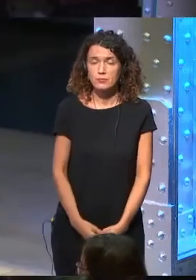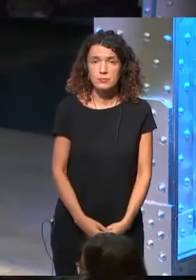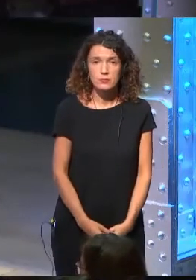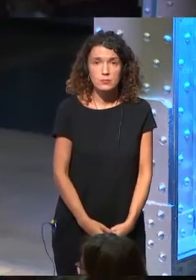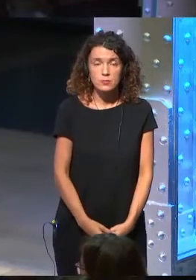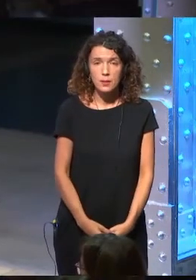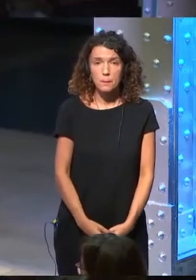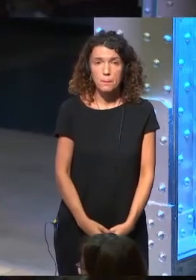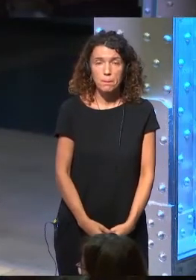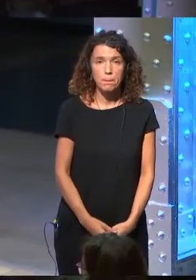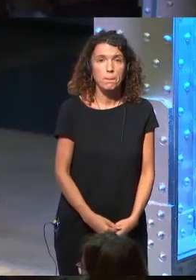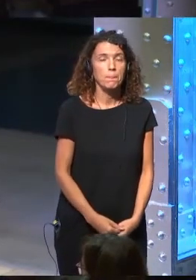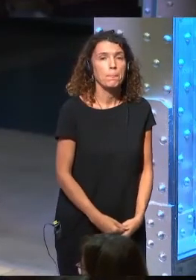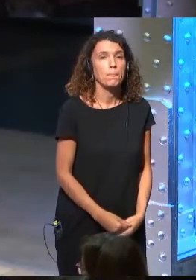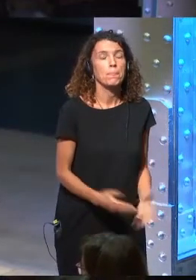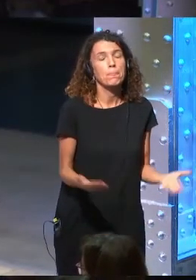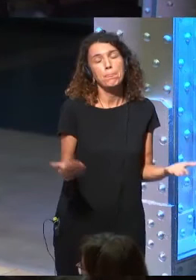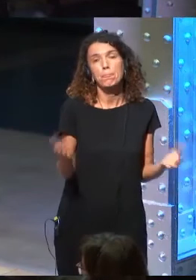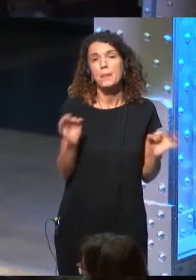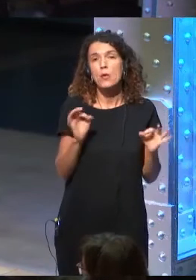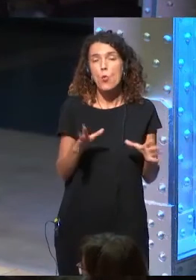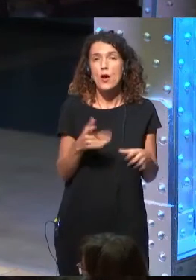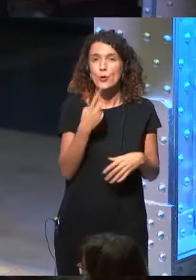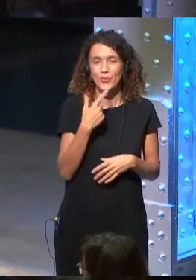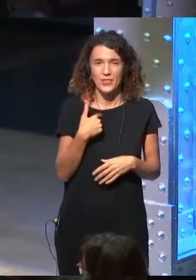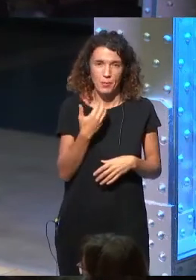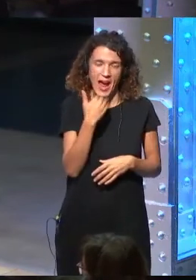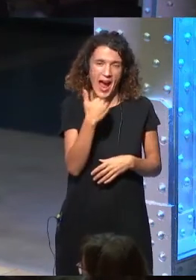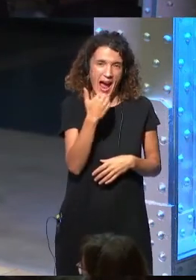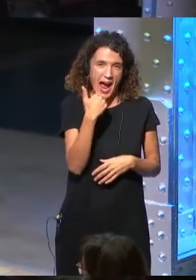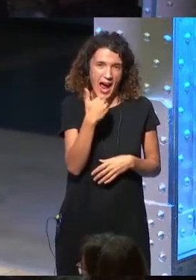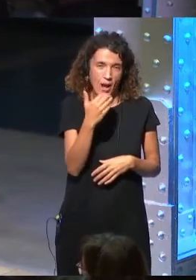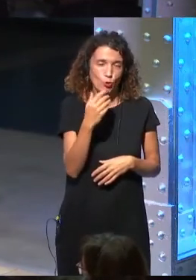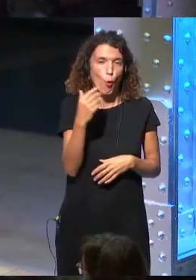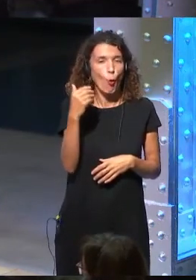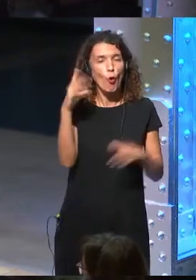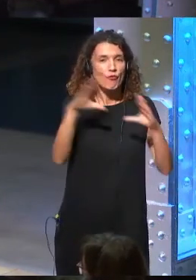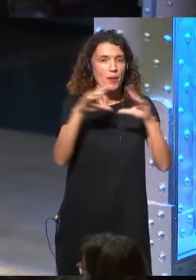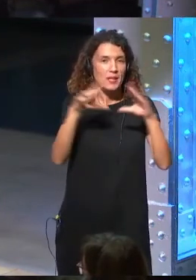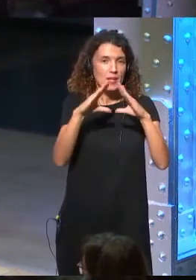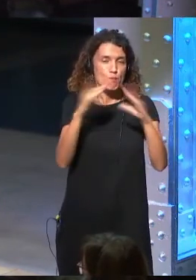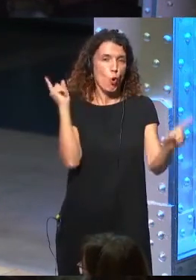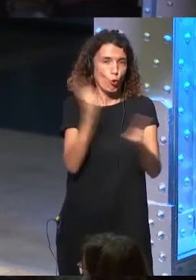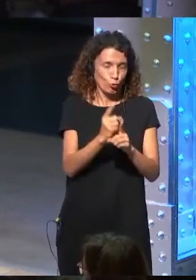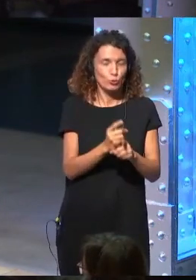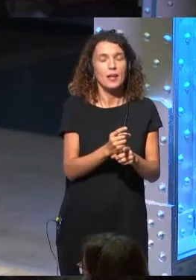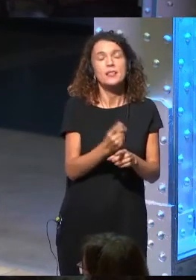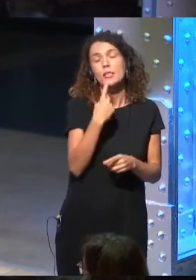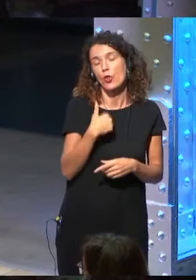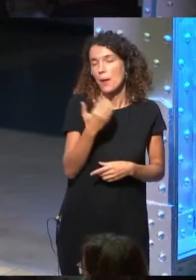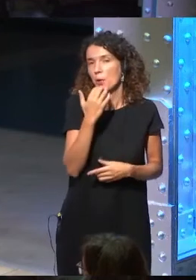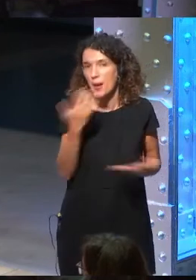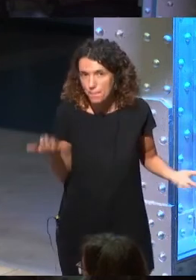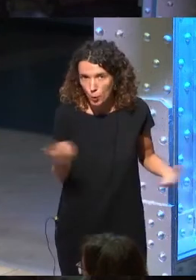It's like being told, actually, this is a really anti-feminist thing I'm going to say, but I will say it. It's like being told